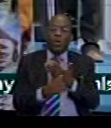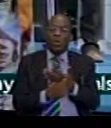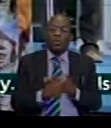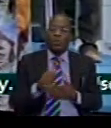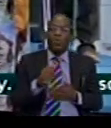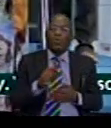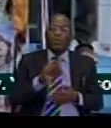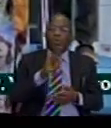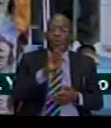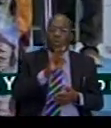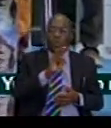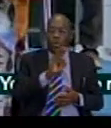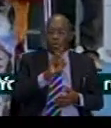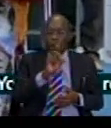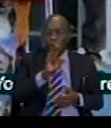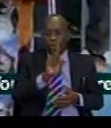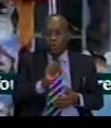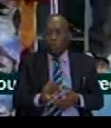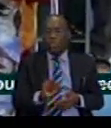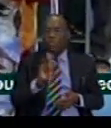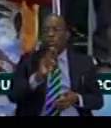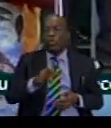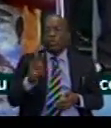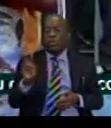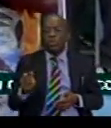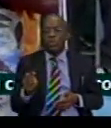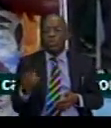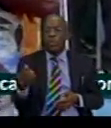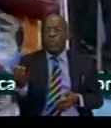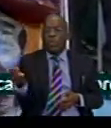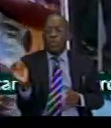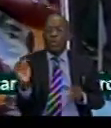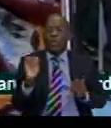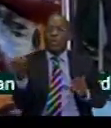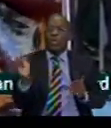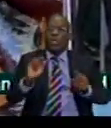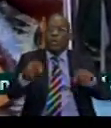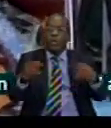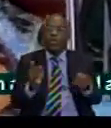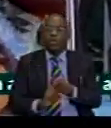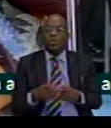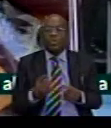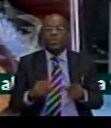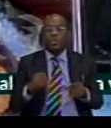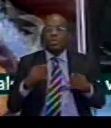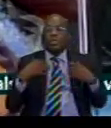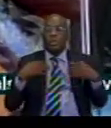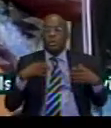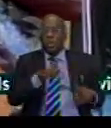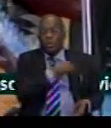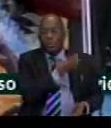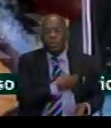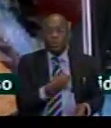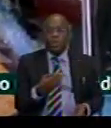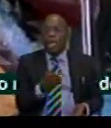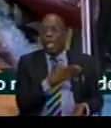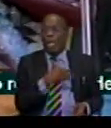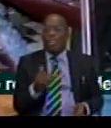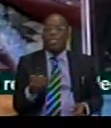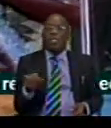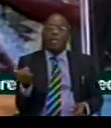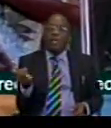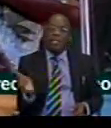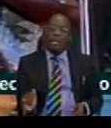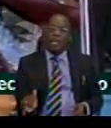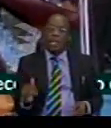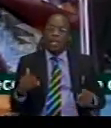August 2022. And they went to hospital and they were told to do an x-ray. So they did the x-ray and then they continued going on. And she had a dream. And in that